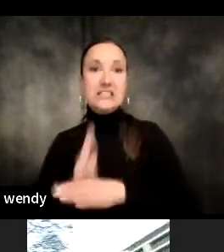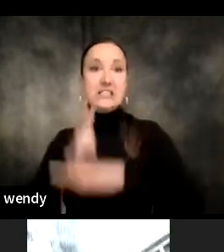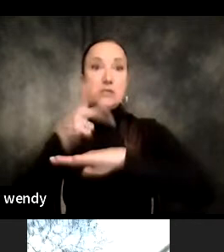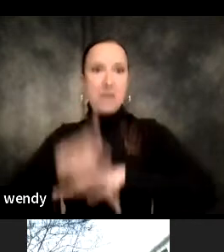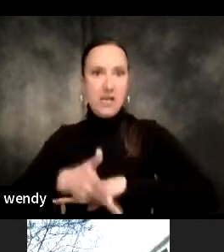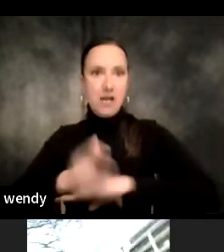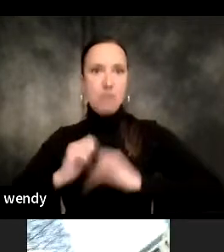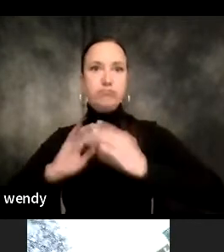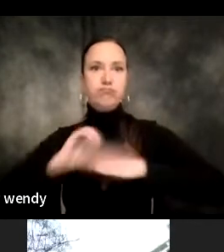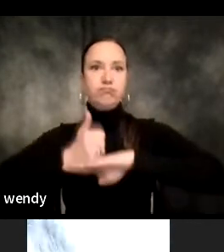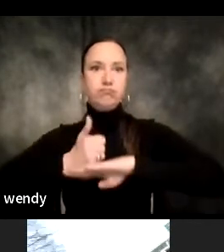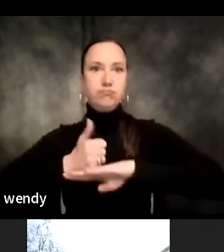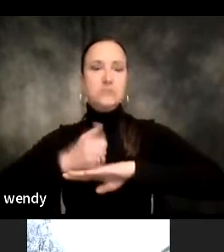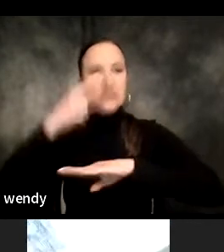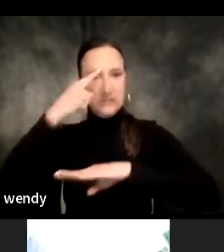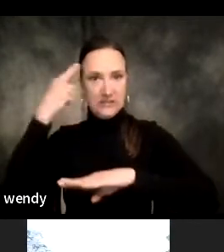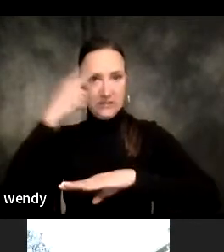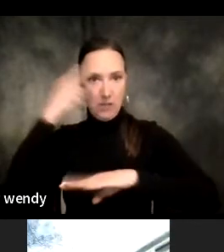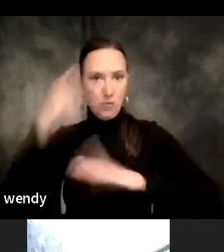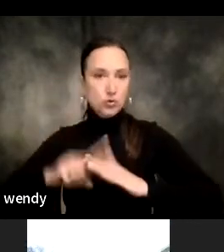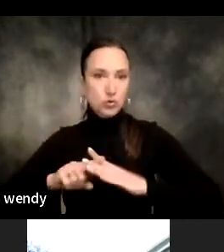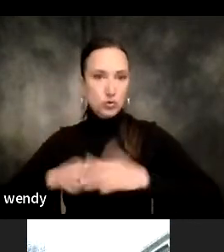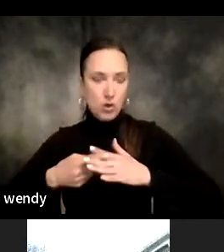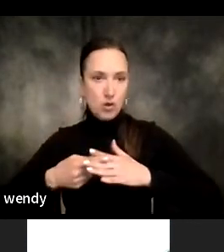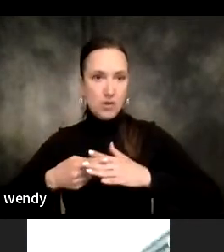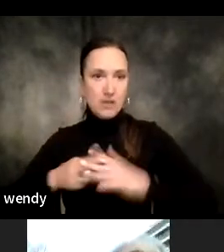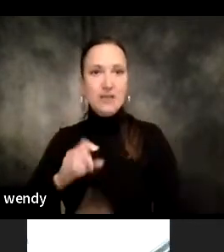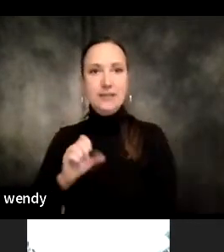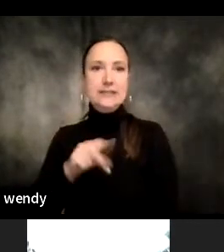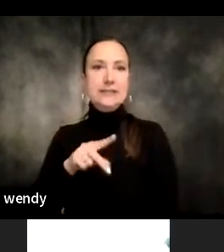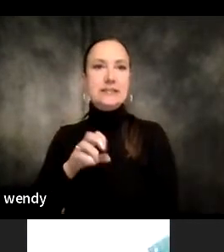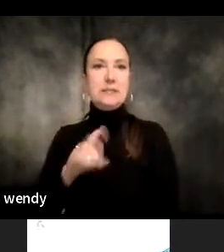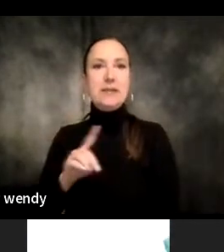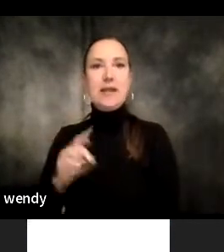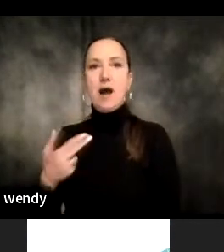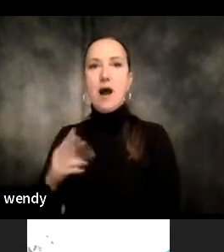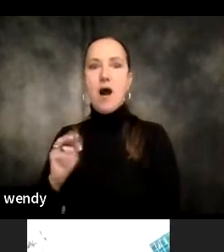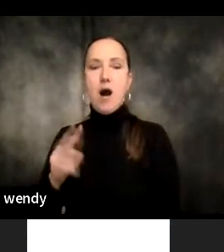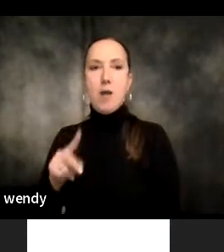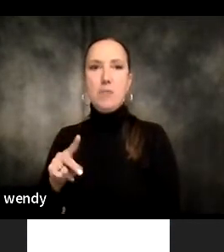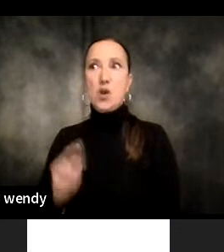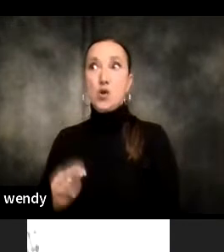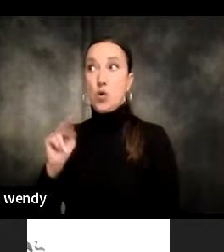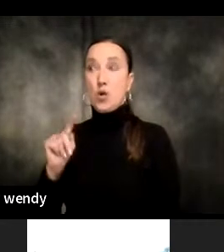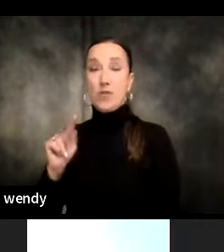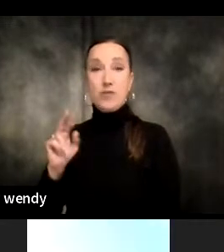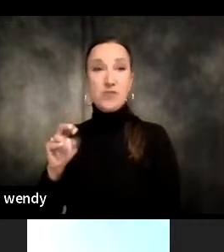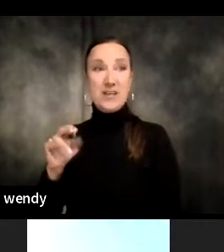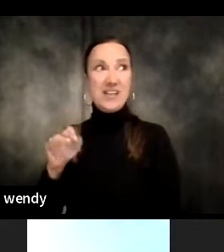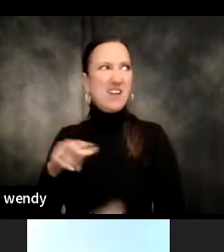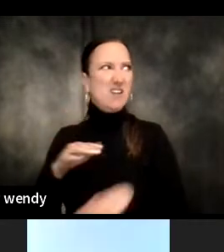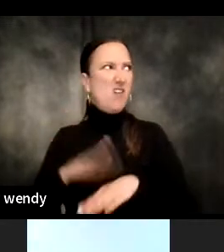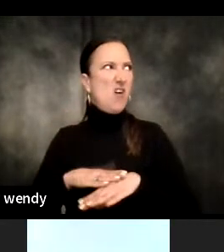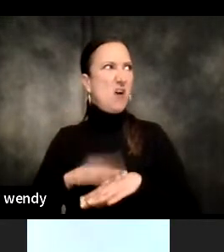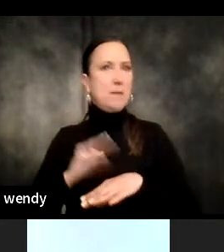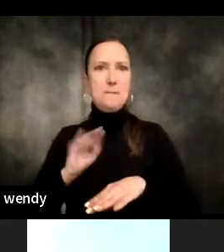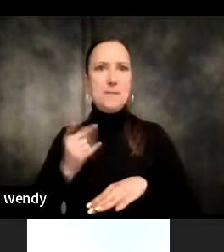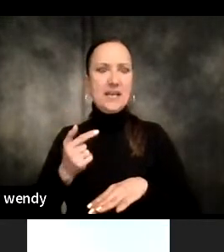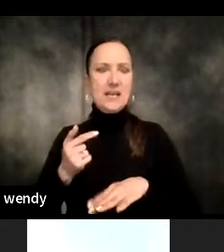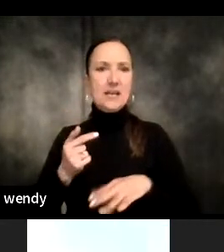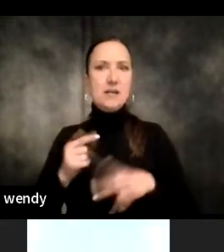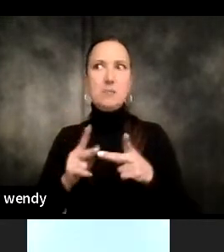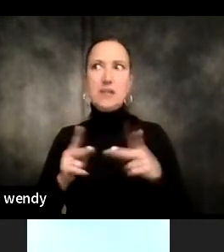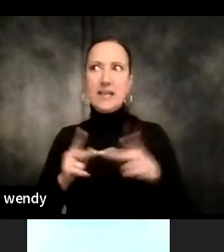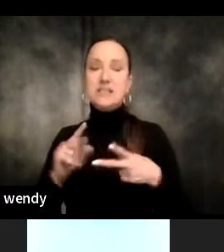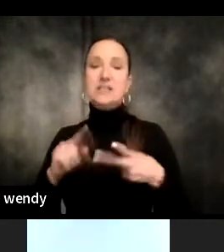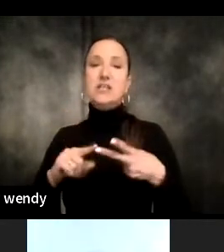of summer. The speed hump installations in Northern Trinidad are on Miggs Place, Childress in